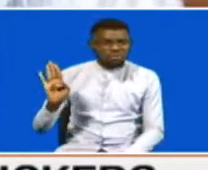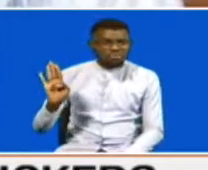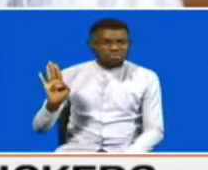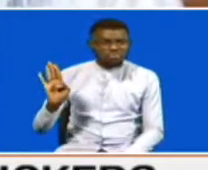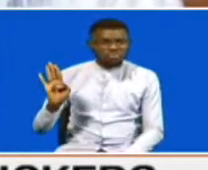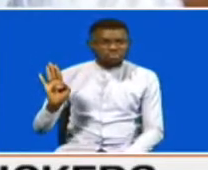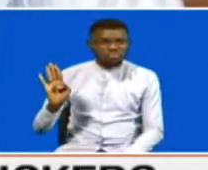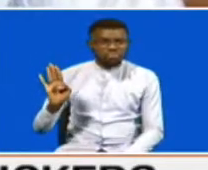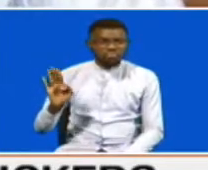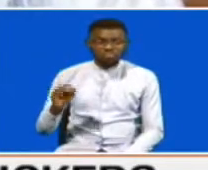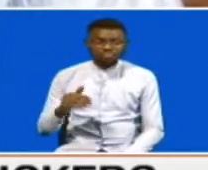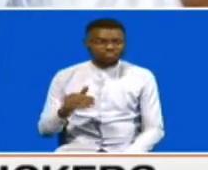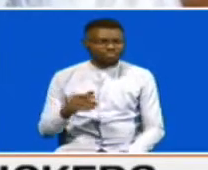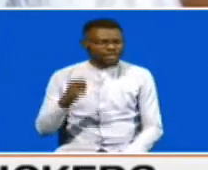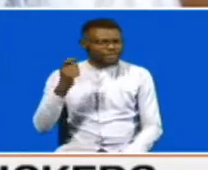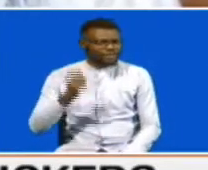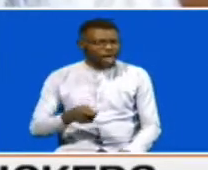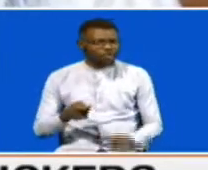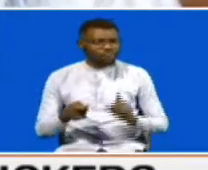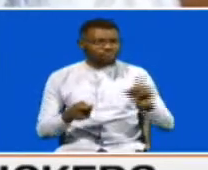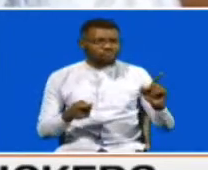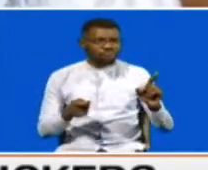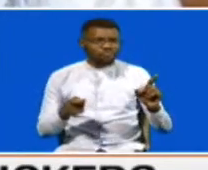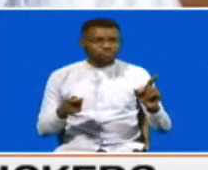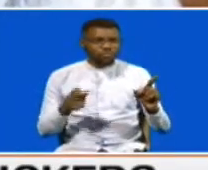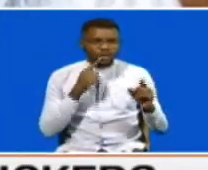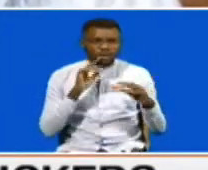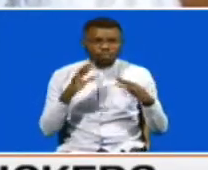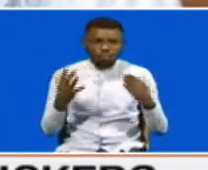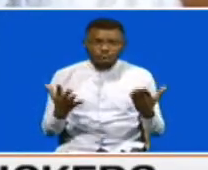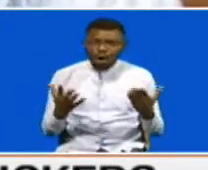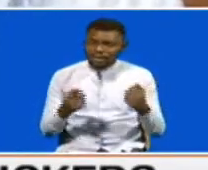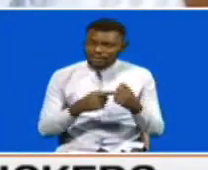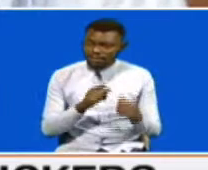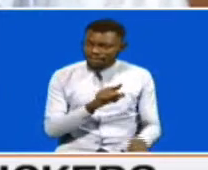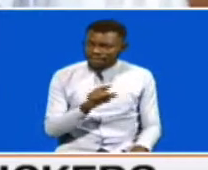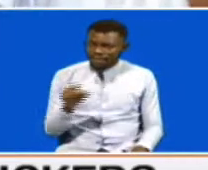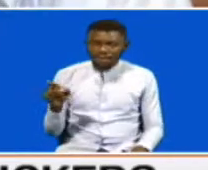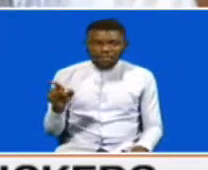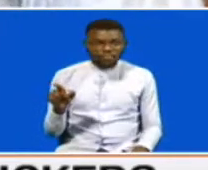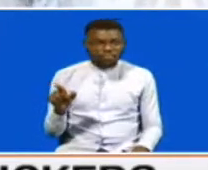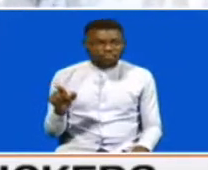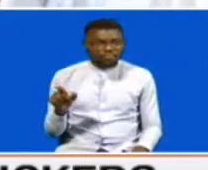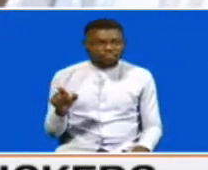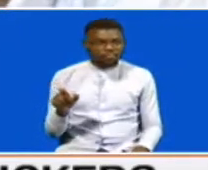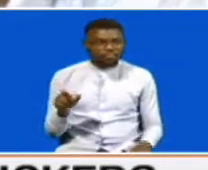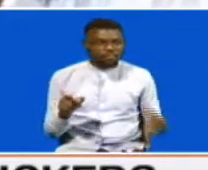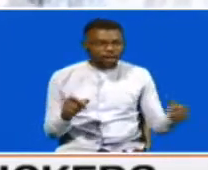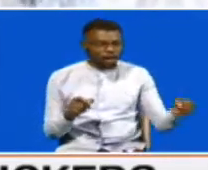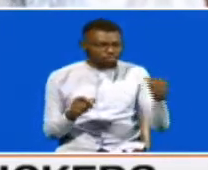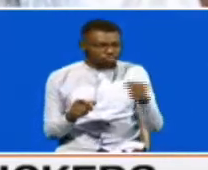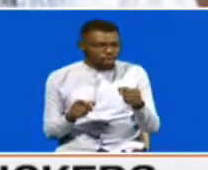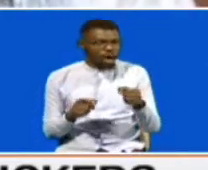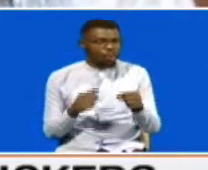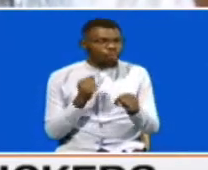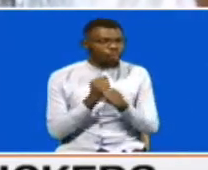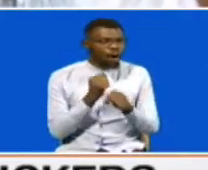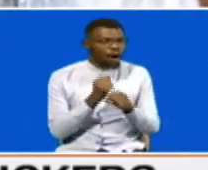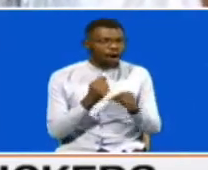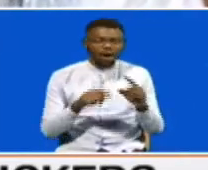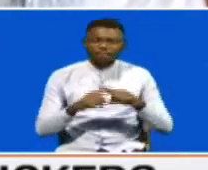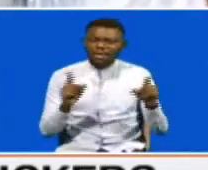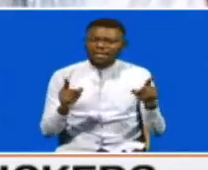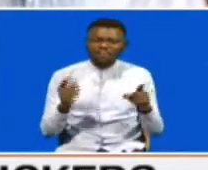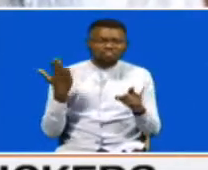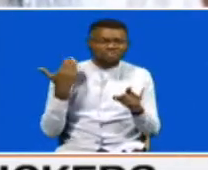shillings. Chief Magistrate Martha Mutuku said that the six foreigners who were hired as crew aboard Al Nur